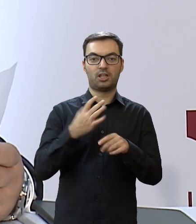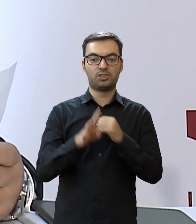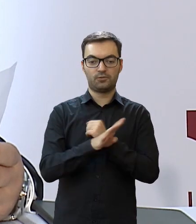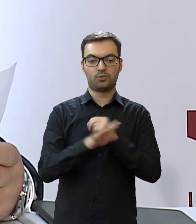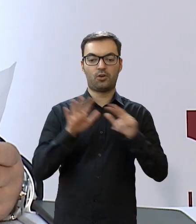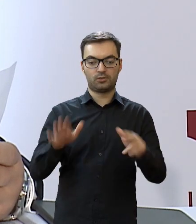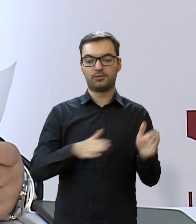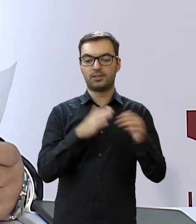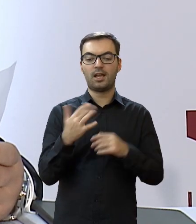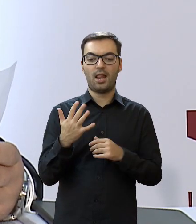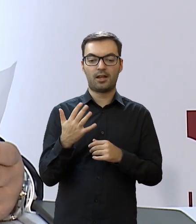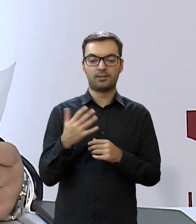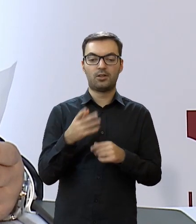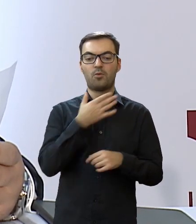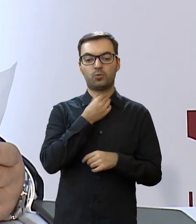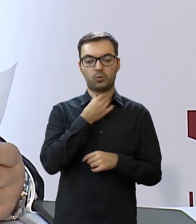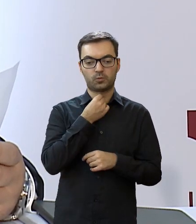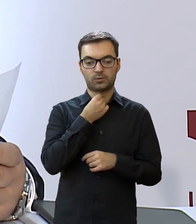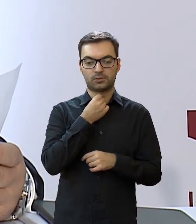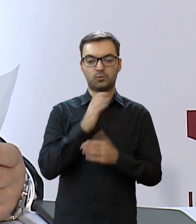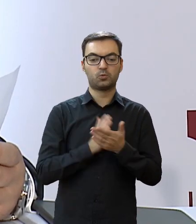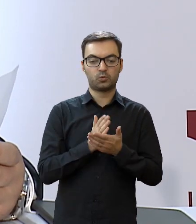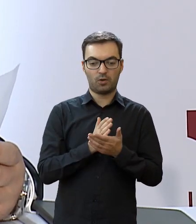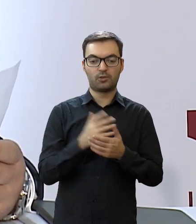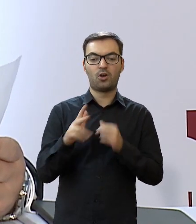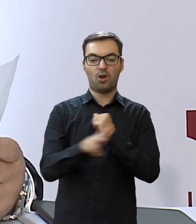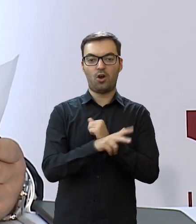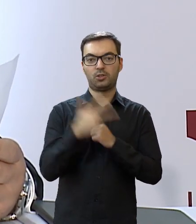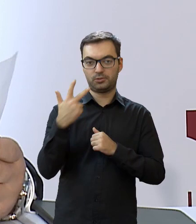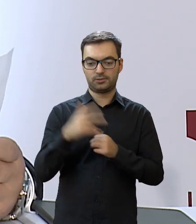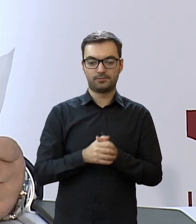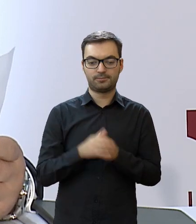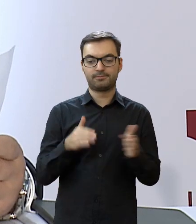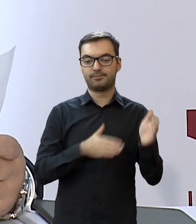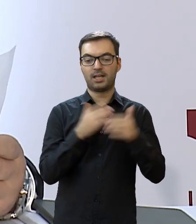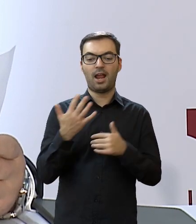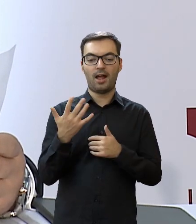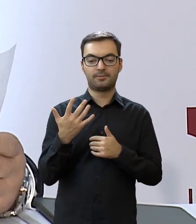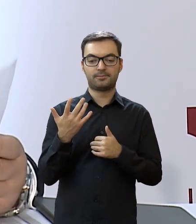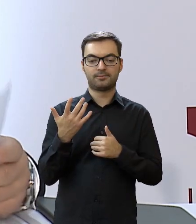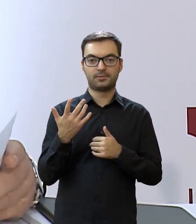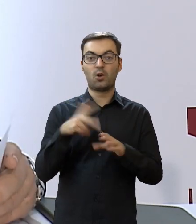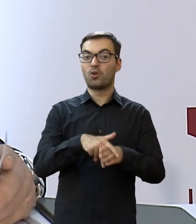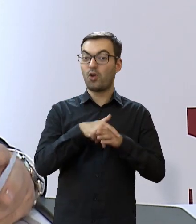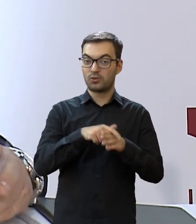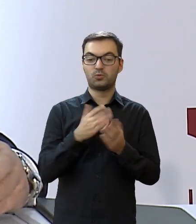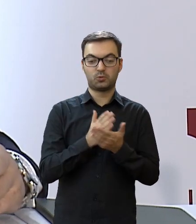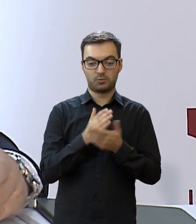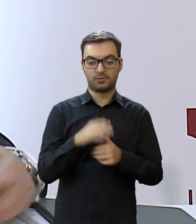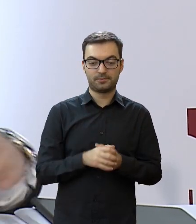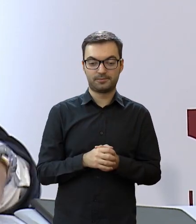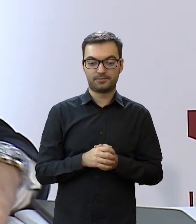7,398. Office service dogs, 83. And service horses,